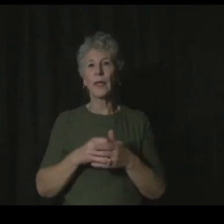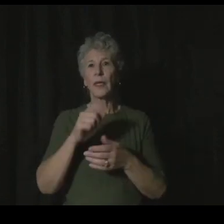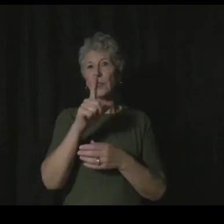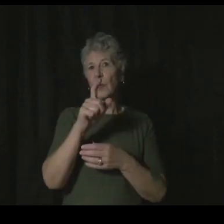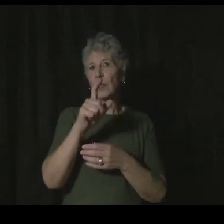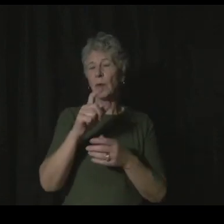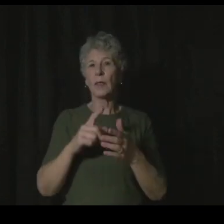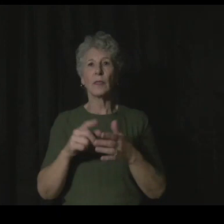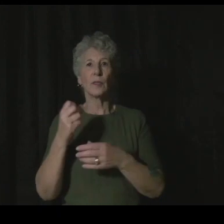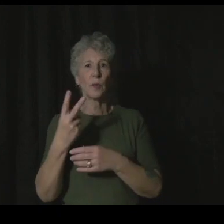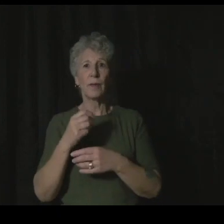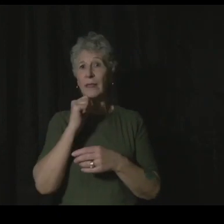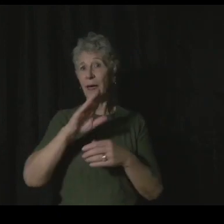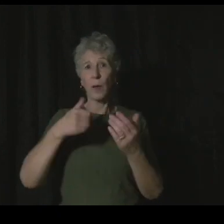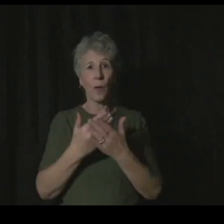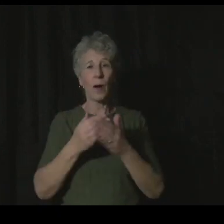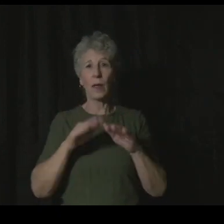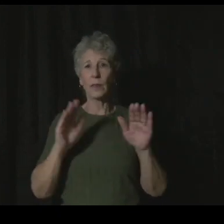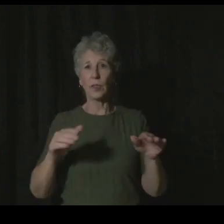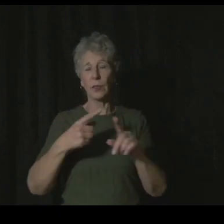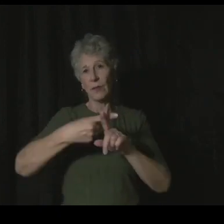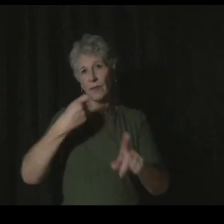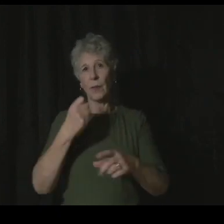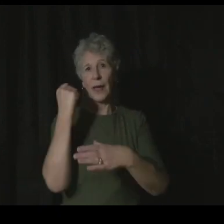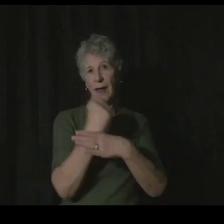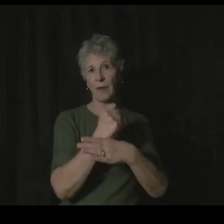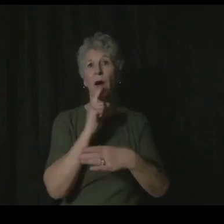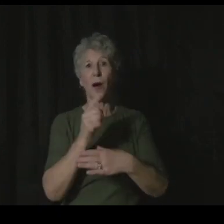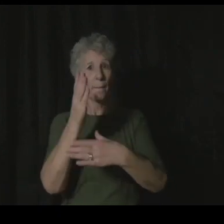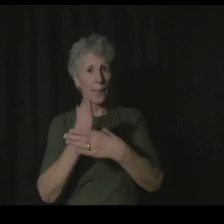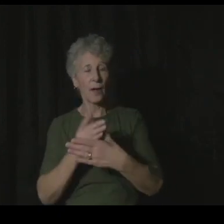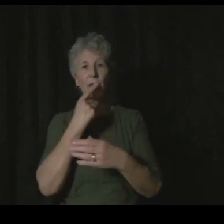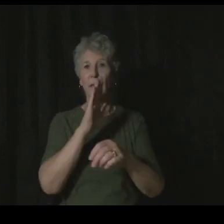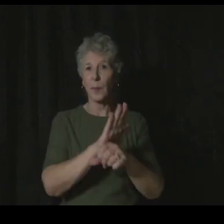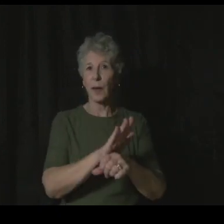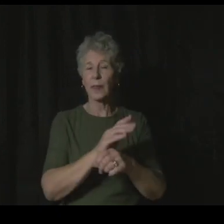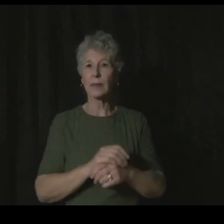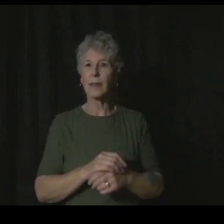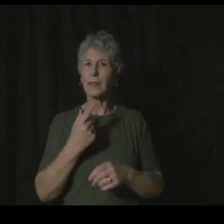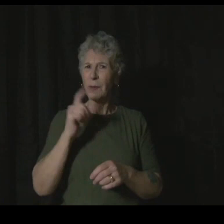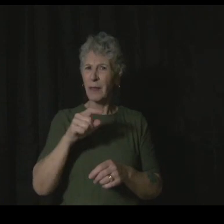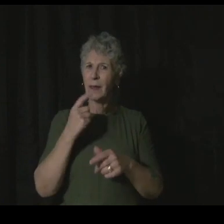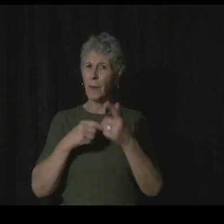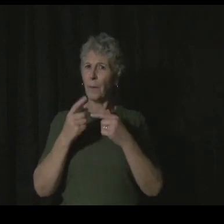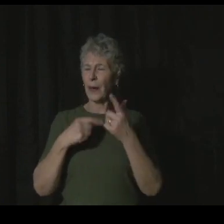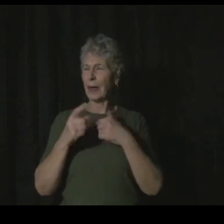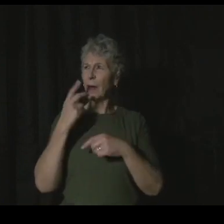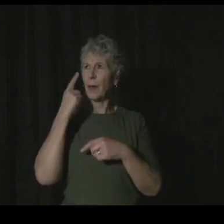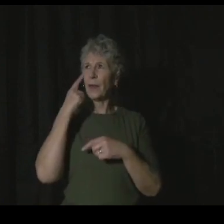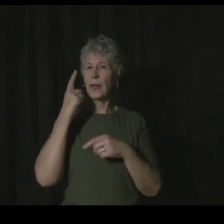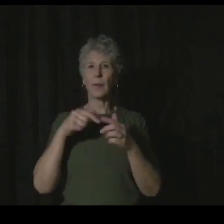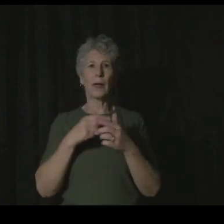not all children of Abraham are part of the promise. And so we need to go back a little bit and think about